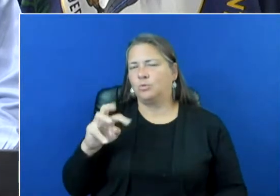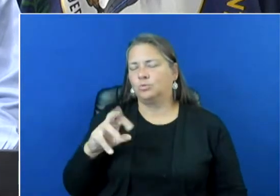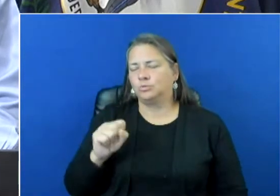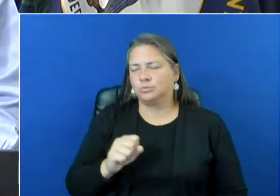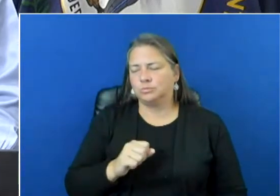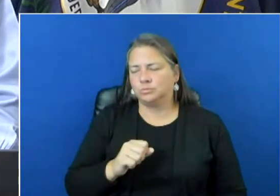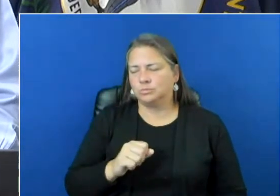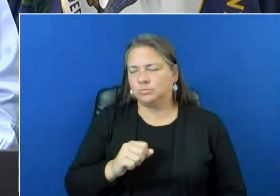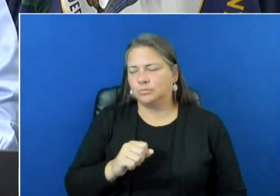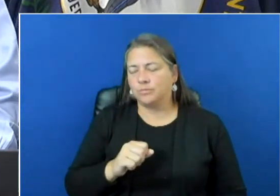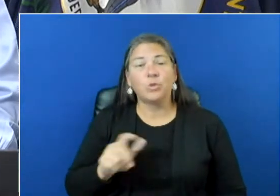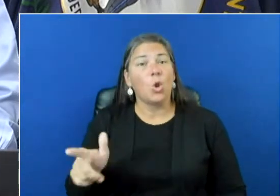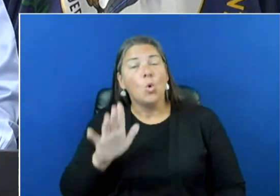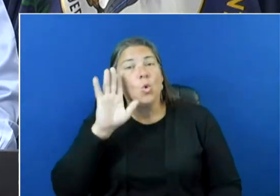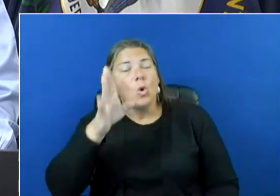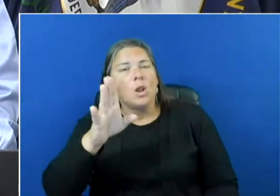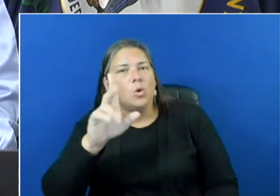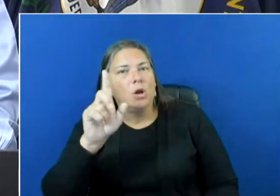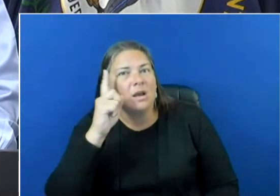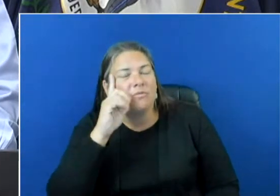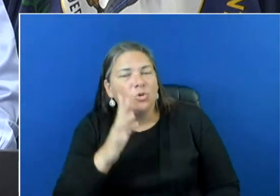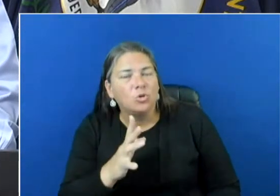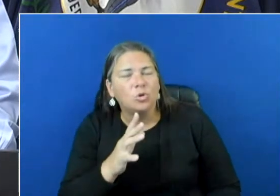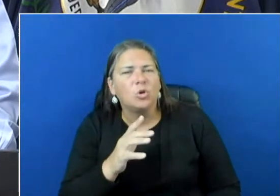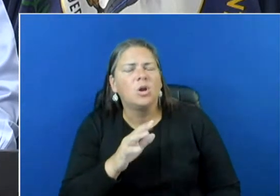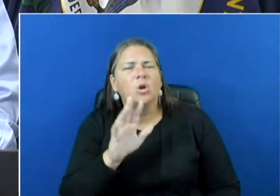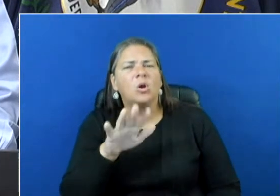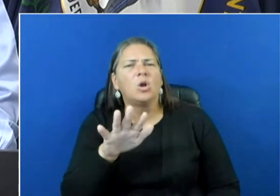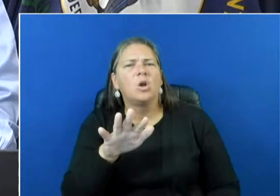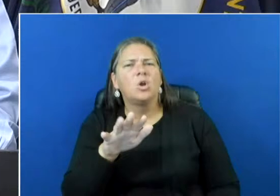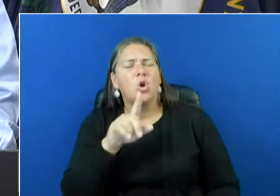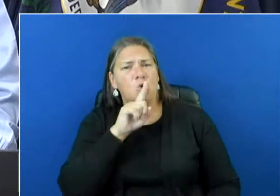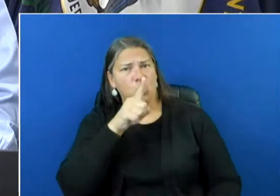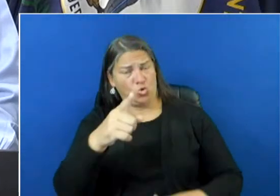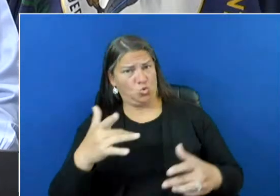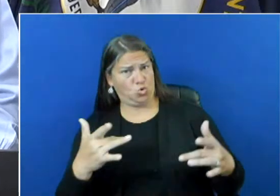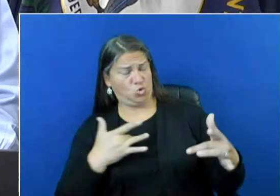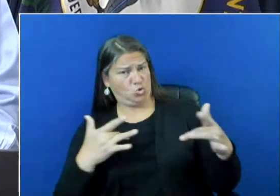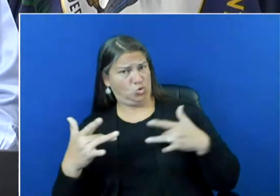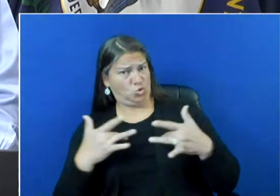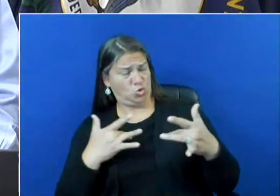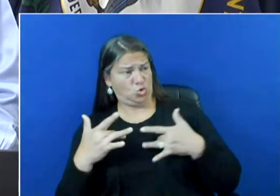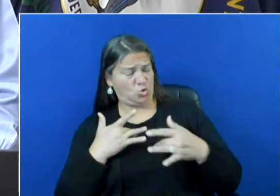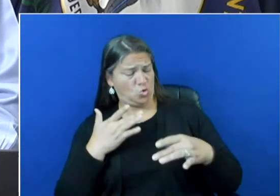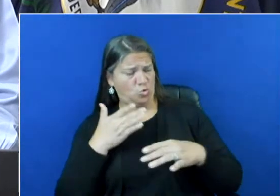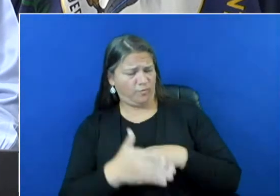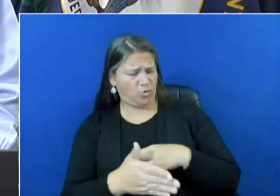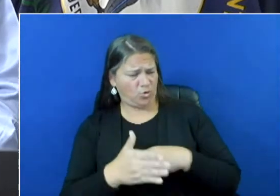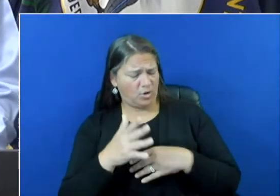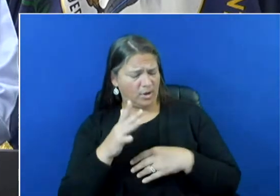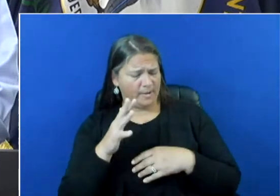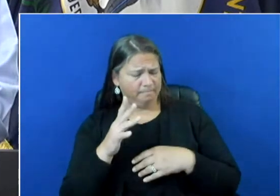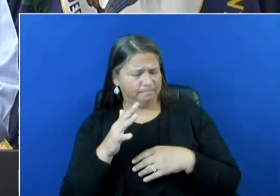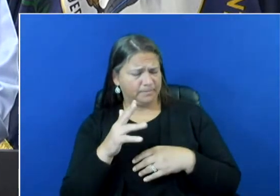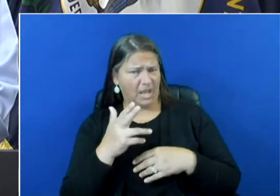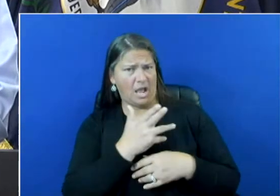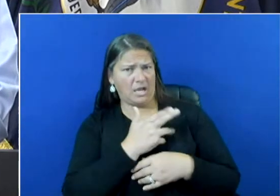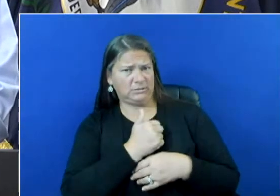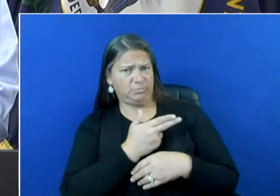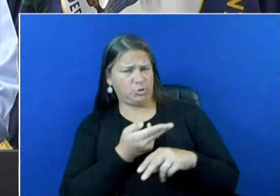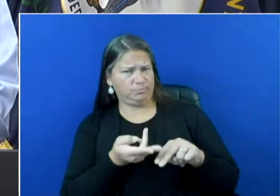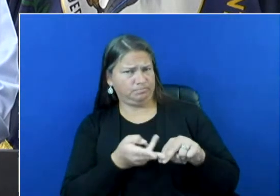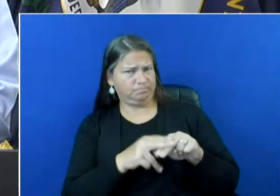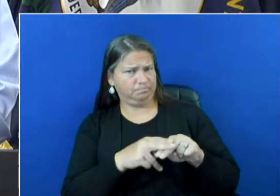Oh, hi, Governor. How concerned are you right now about the increase in hospitalizations